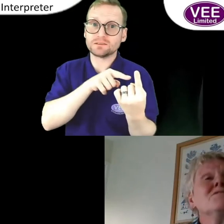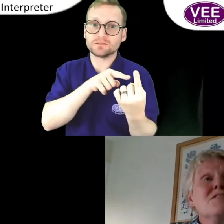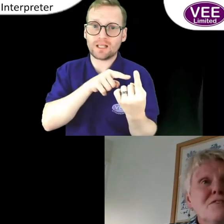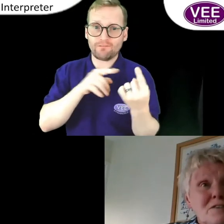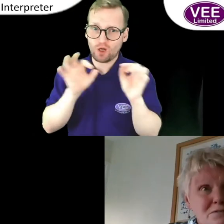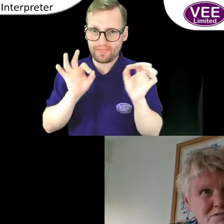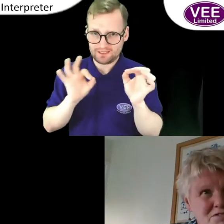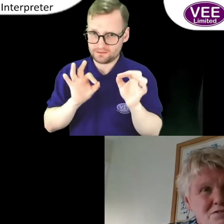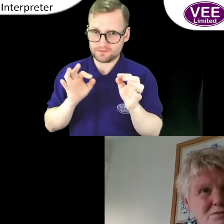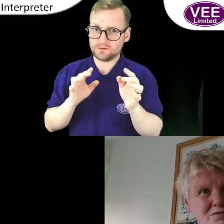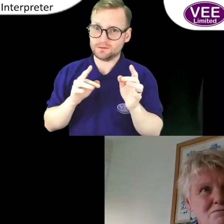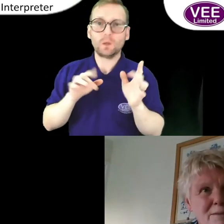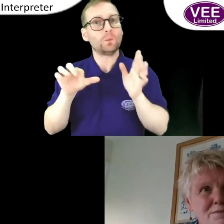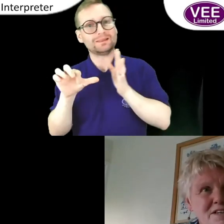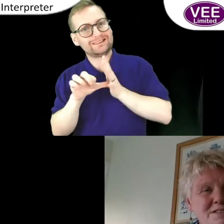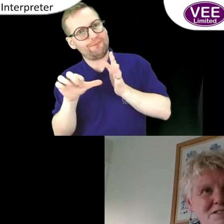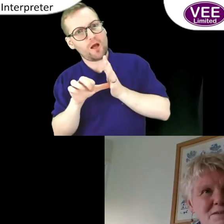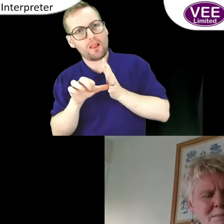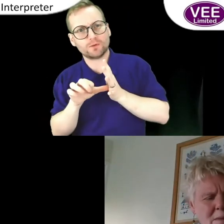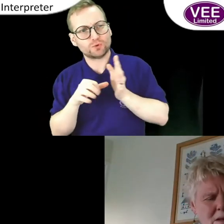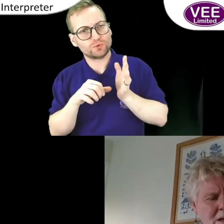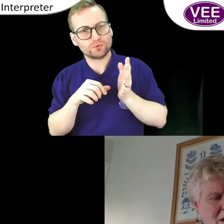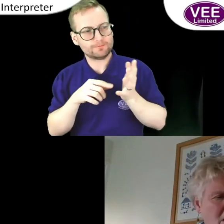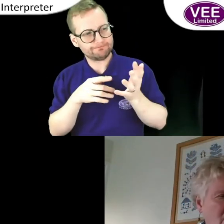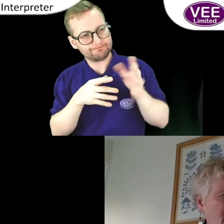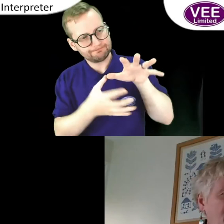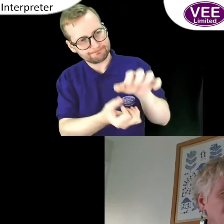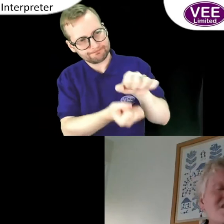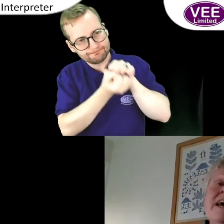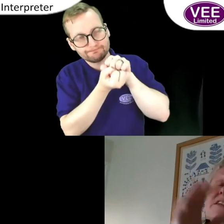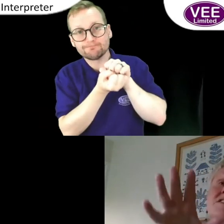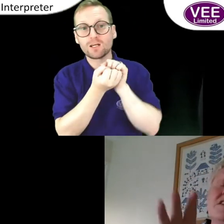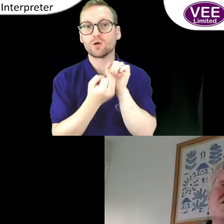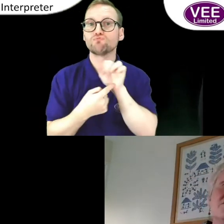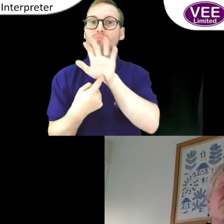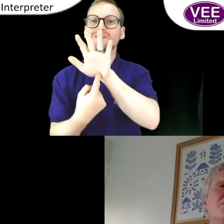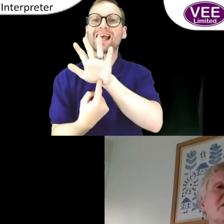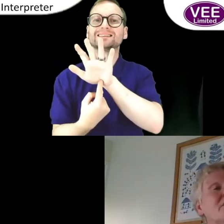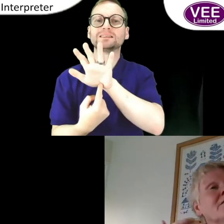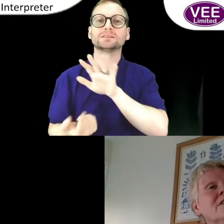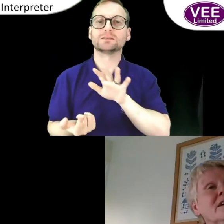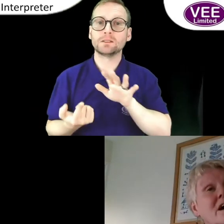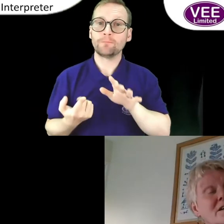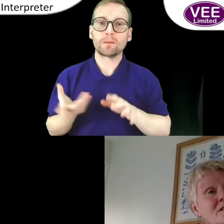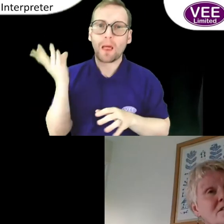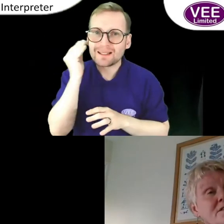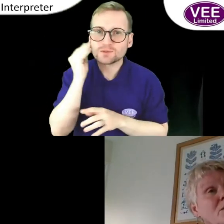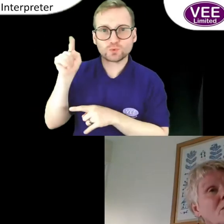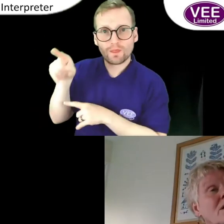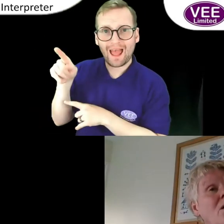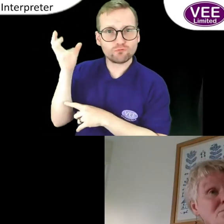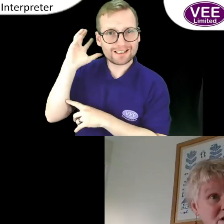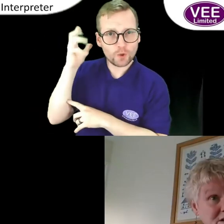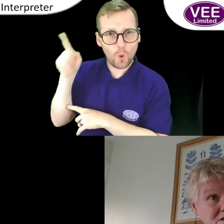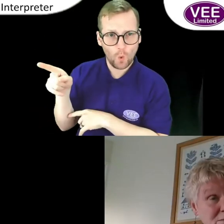They were difficult to represent. And here, listening to the programme, I realised that there